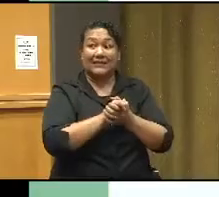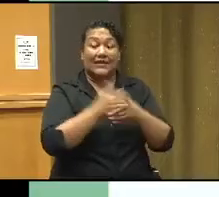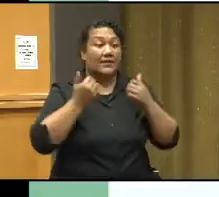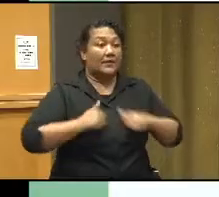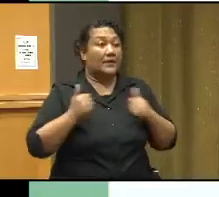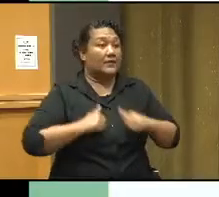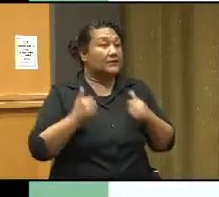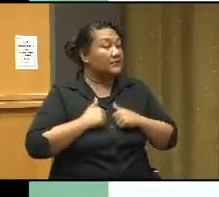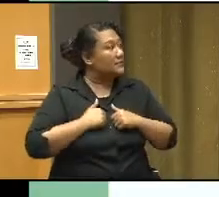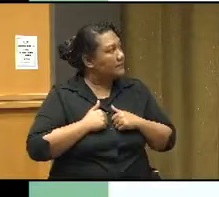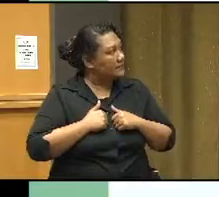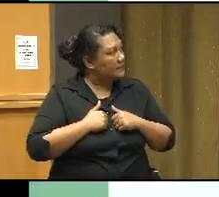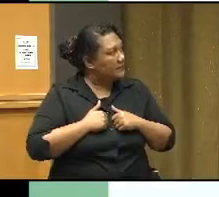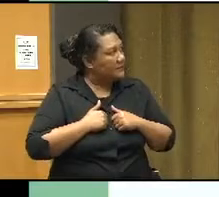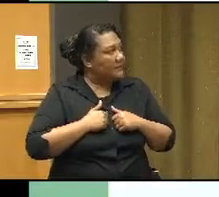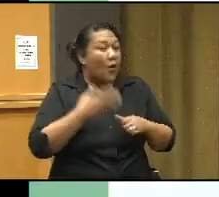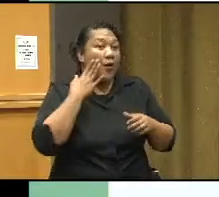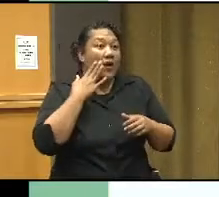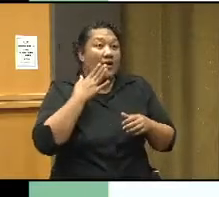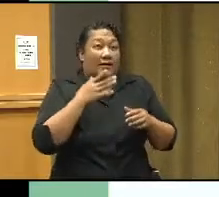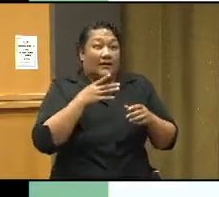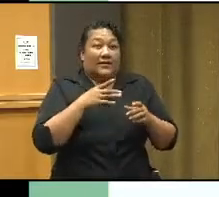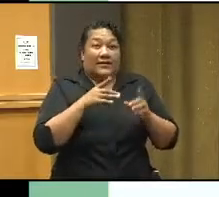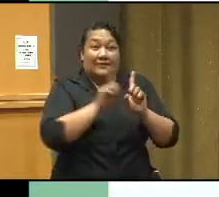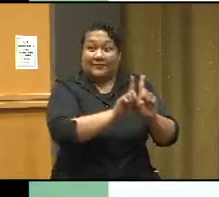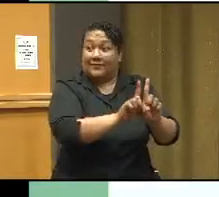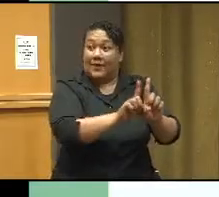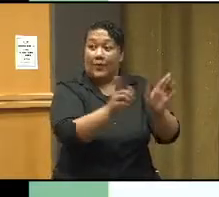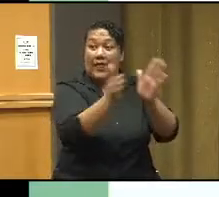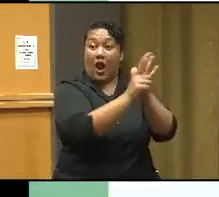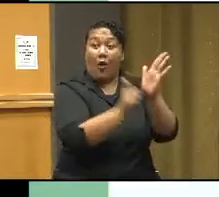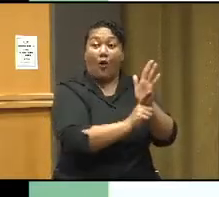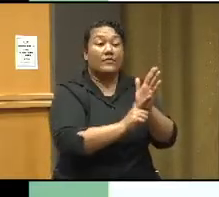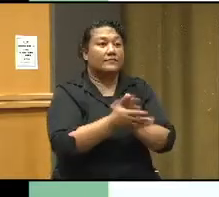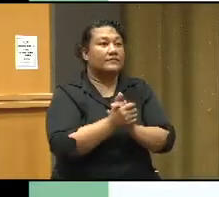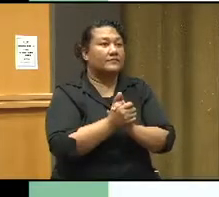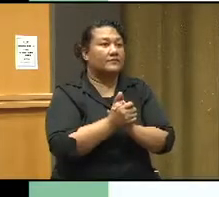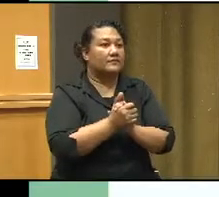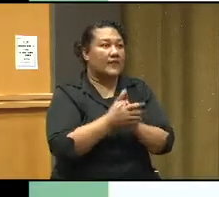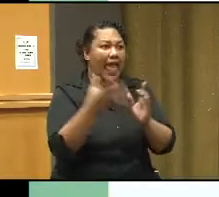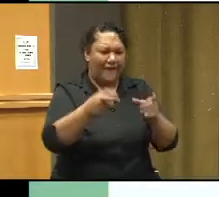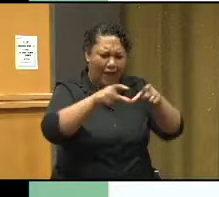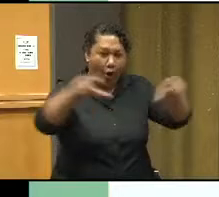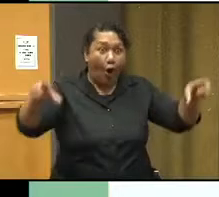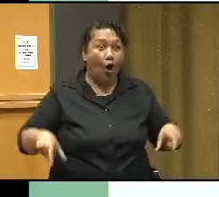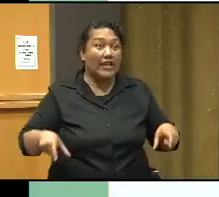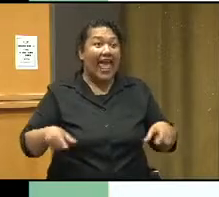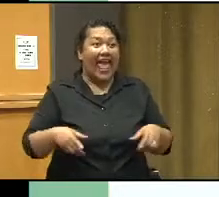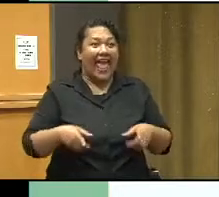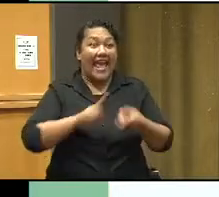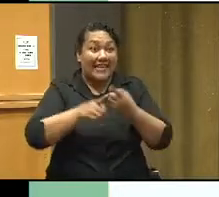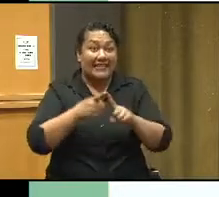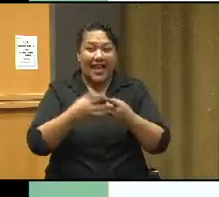exercises. Like in terms of the law, they have a moot, a court exercise that is going on. We also do